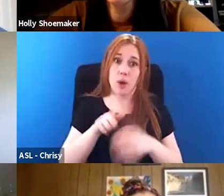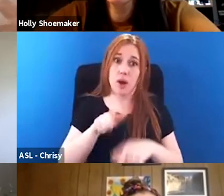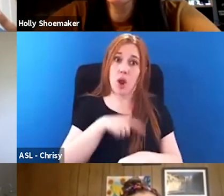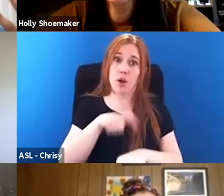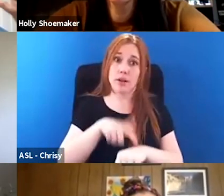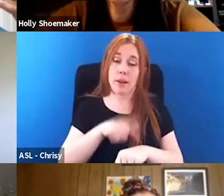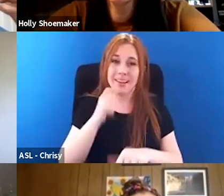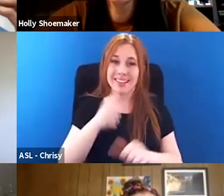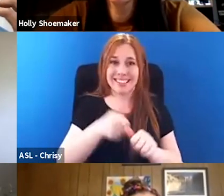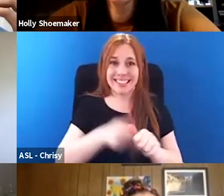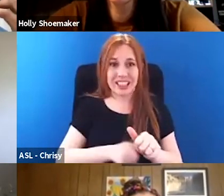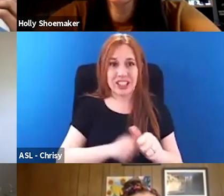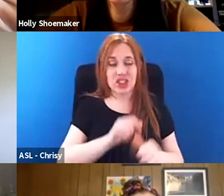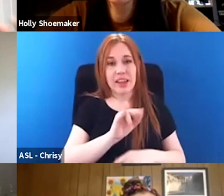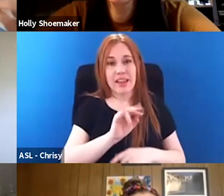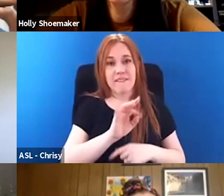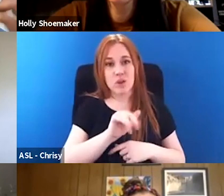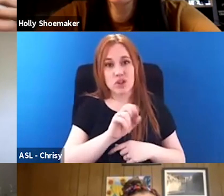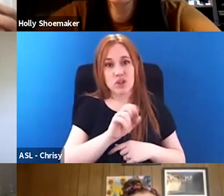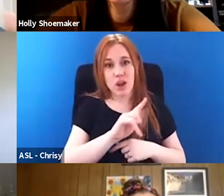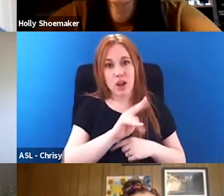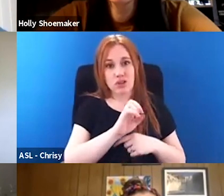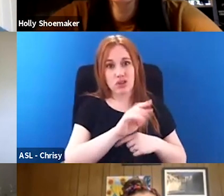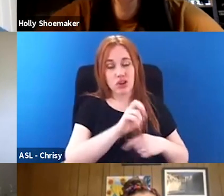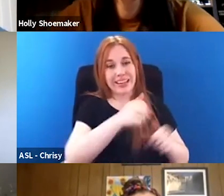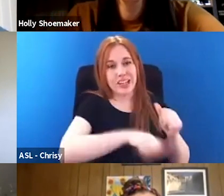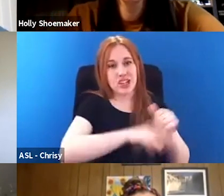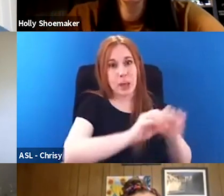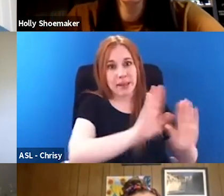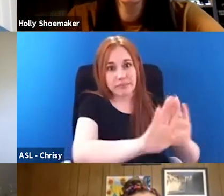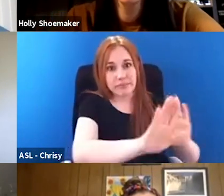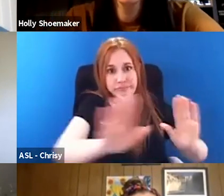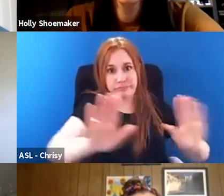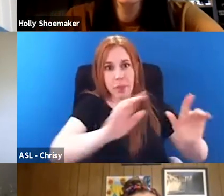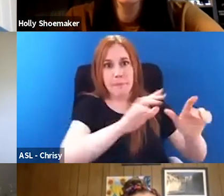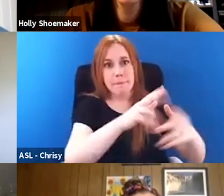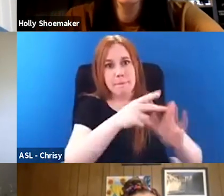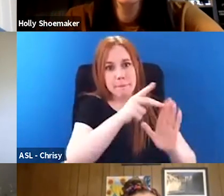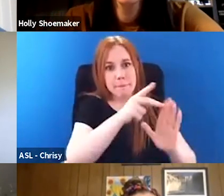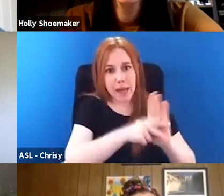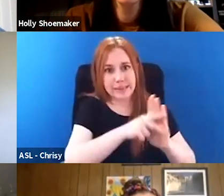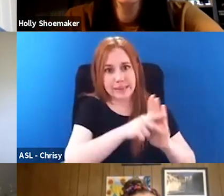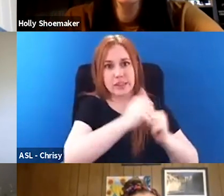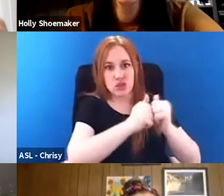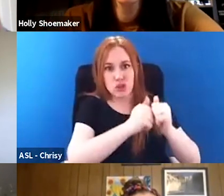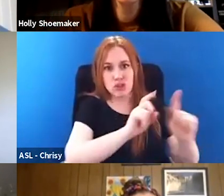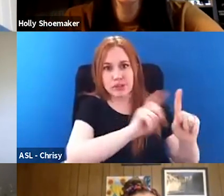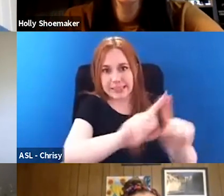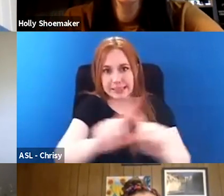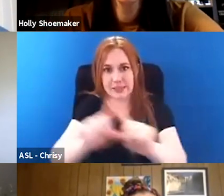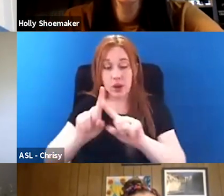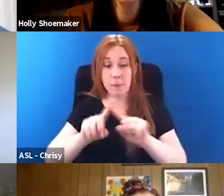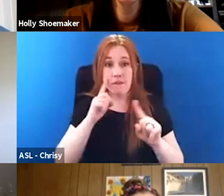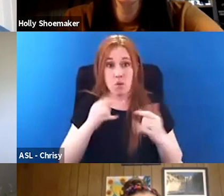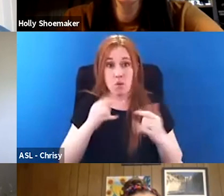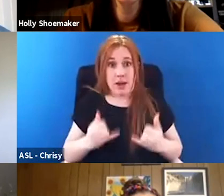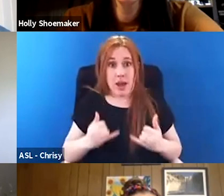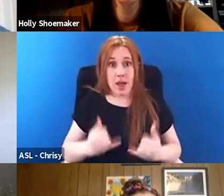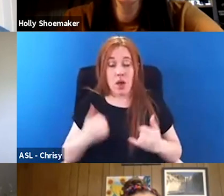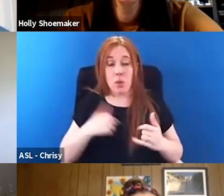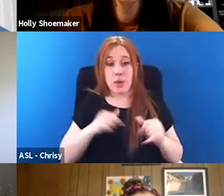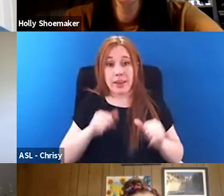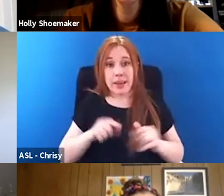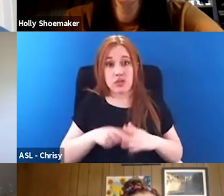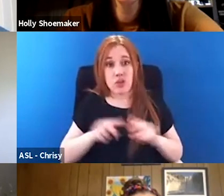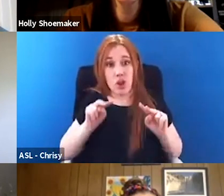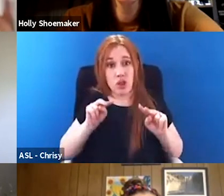that each infrastructure, policy, everything else is different. But I think what we can do in the near term is begin to start